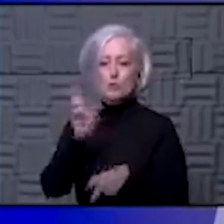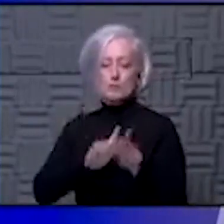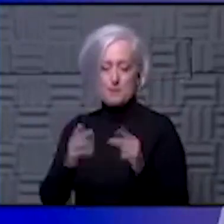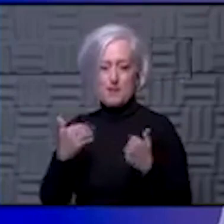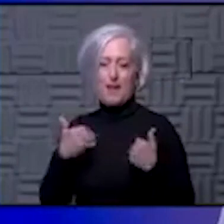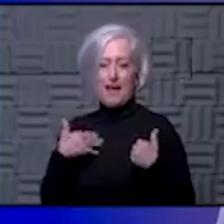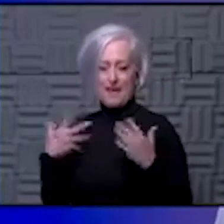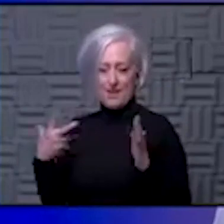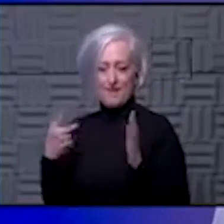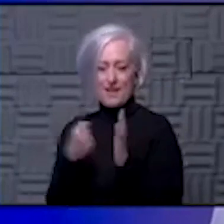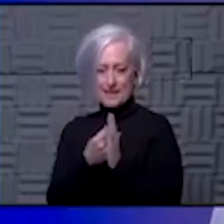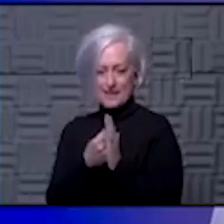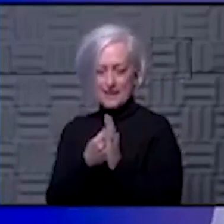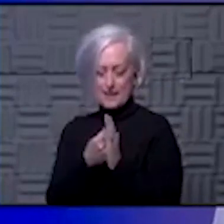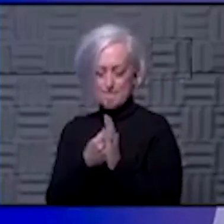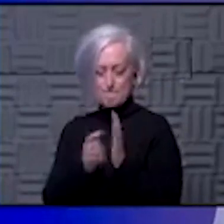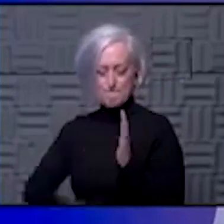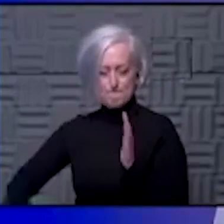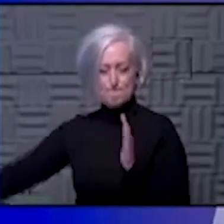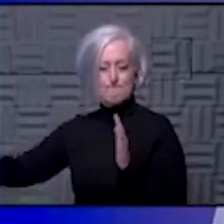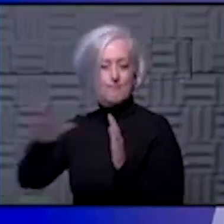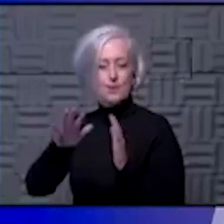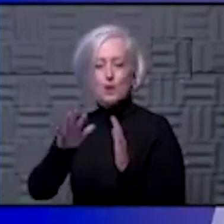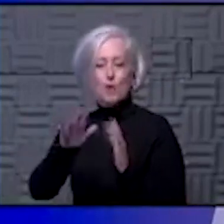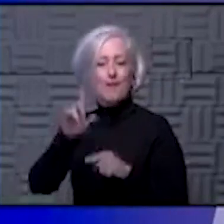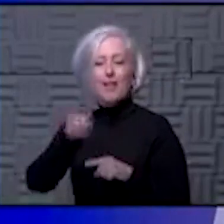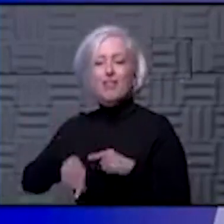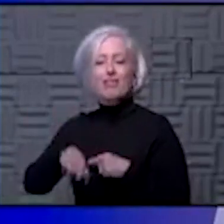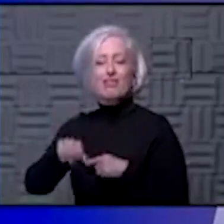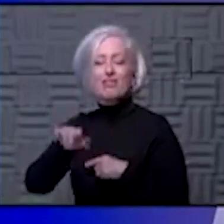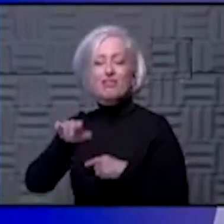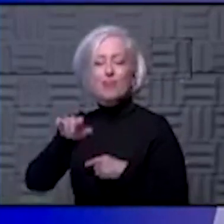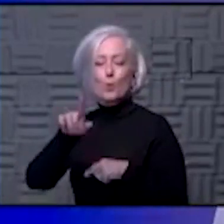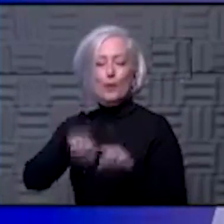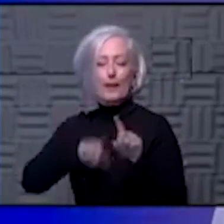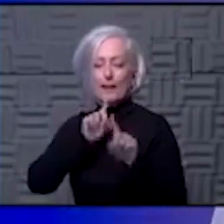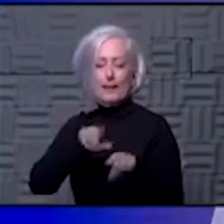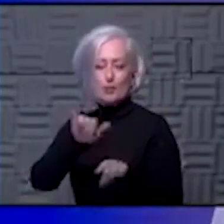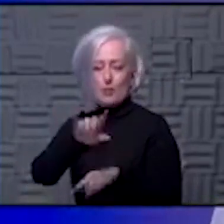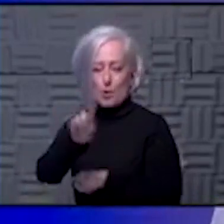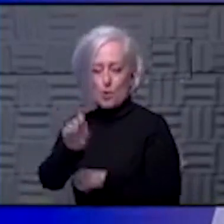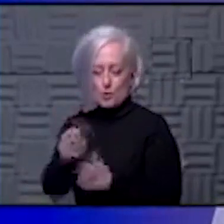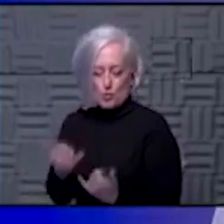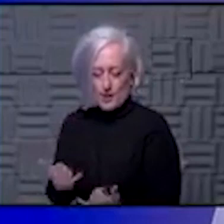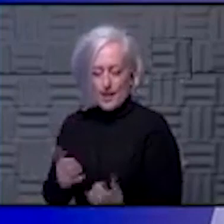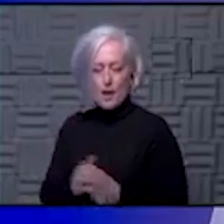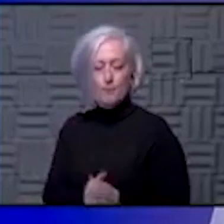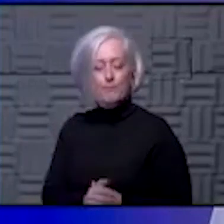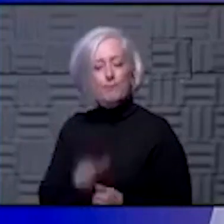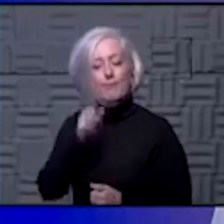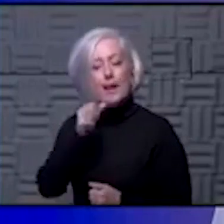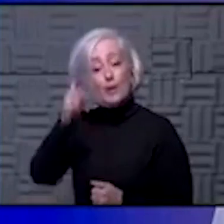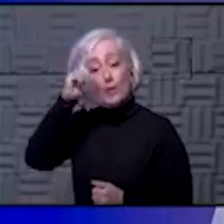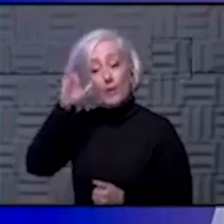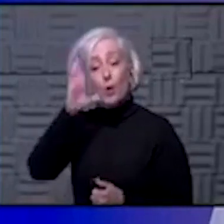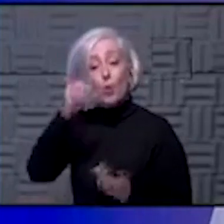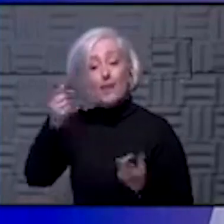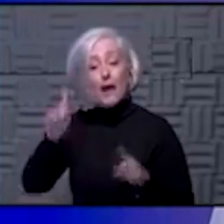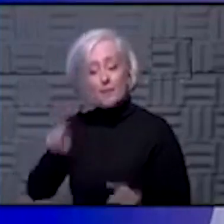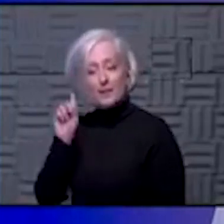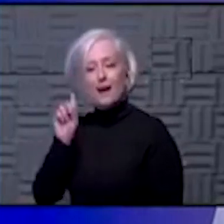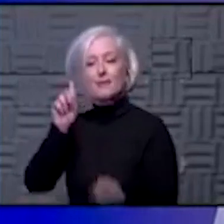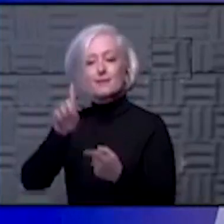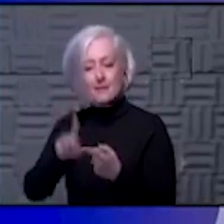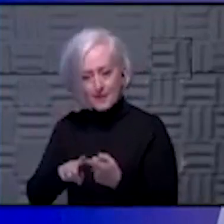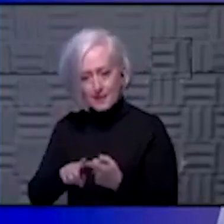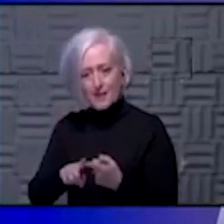vaccinated. So I think that is a unanswered question right now. but I don't believe it will happen until, again, we get rollout